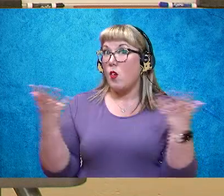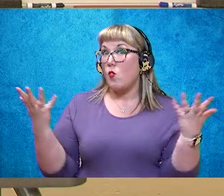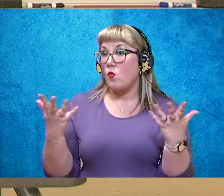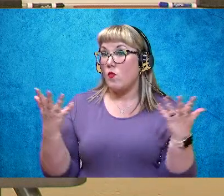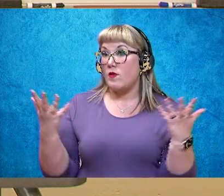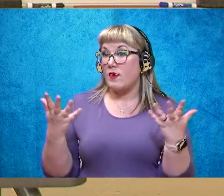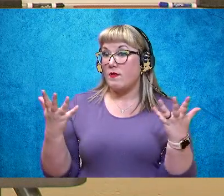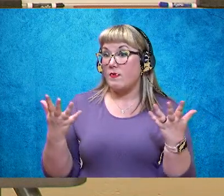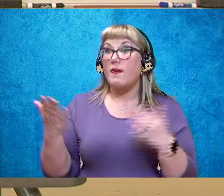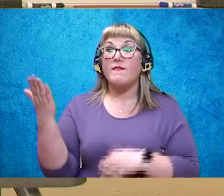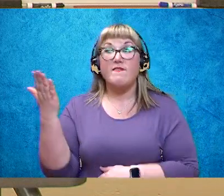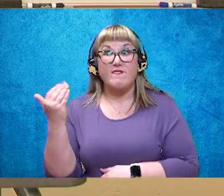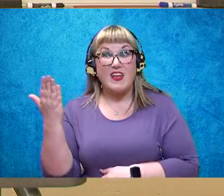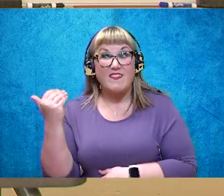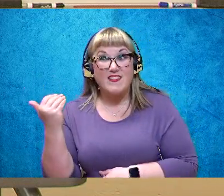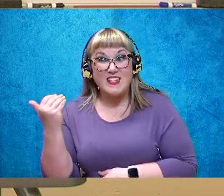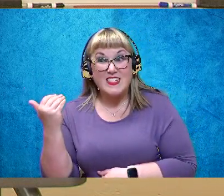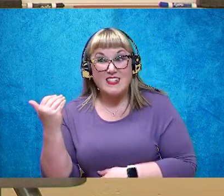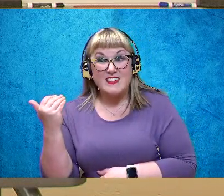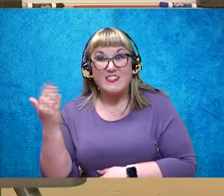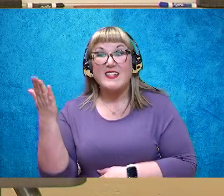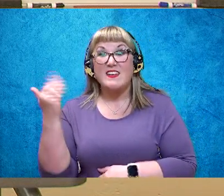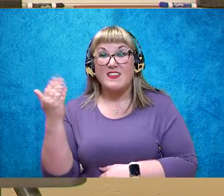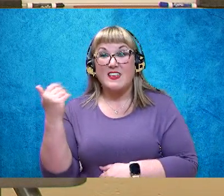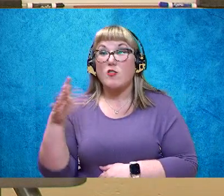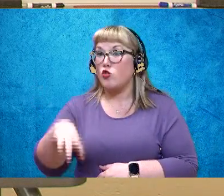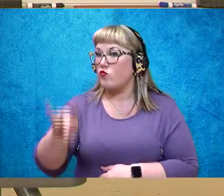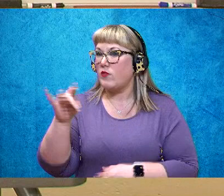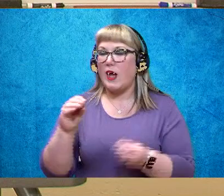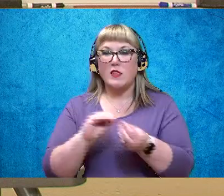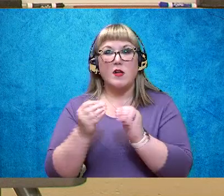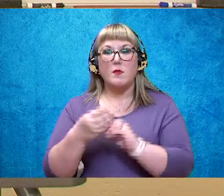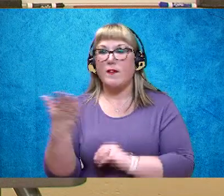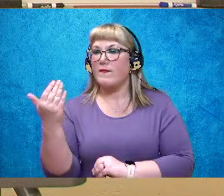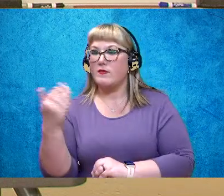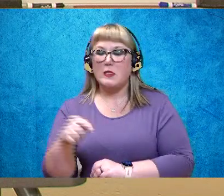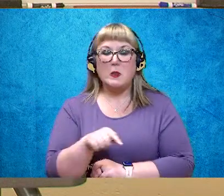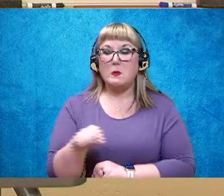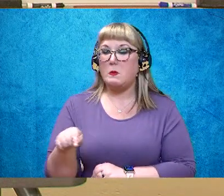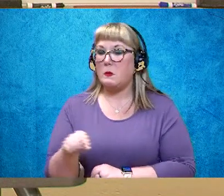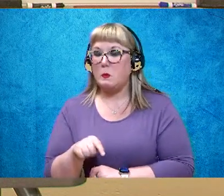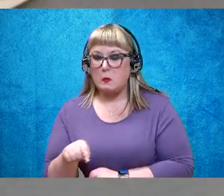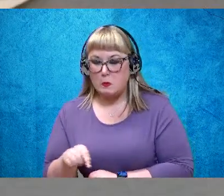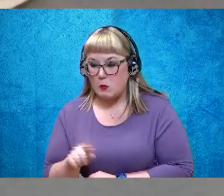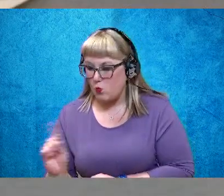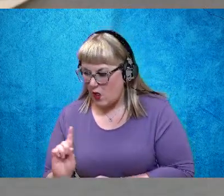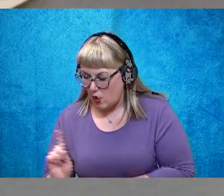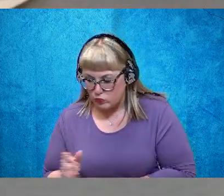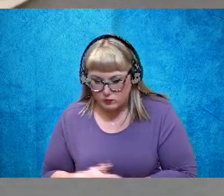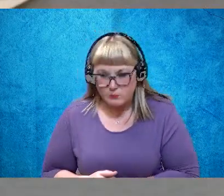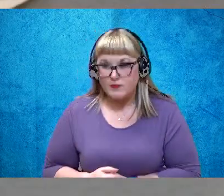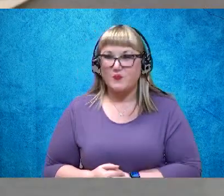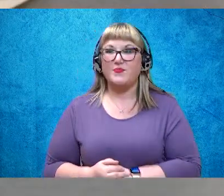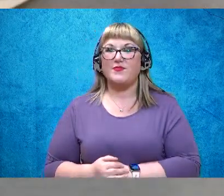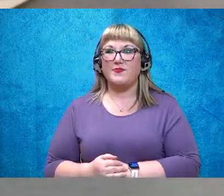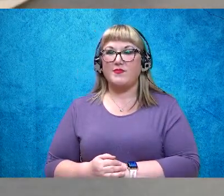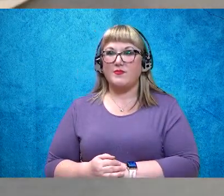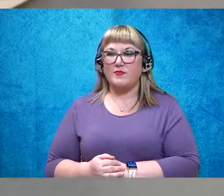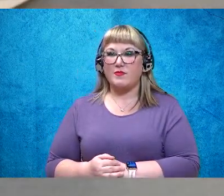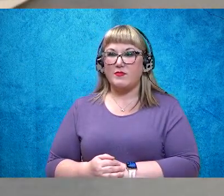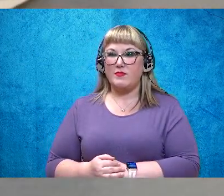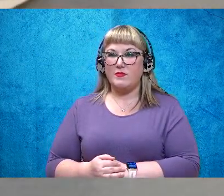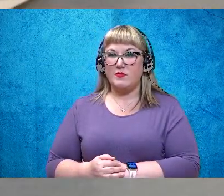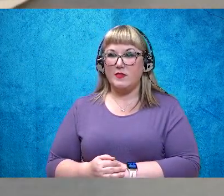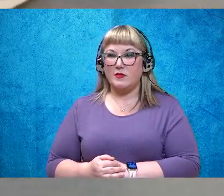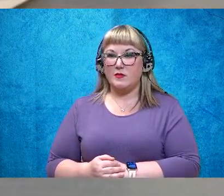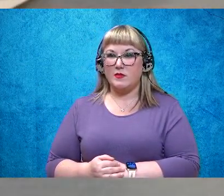number 15. Can you find number 15 on your number parking lot? Okay, this